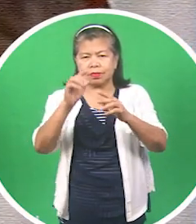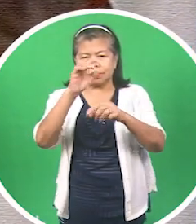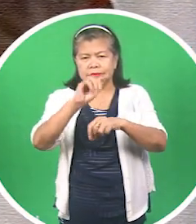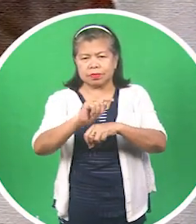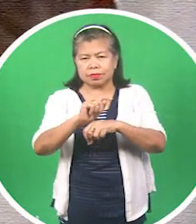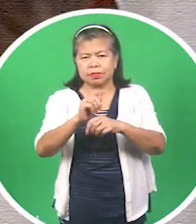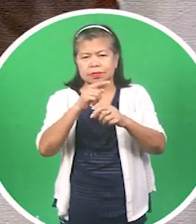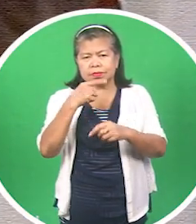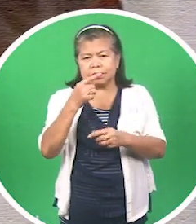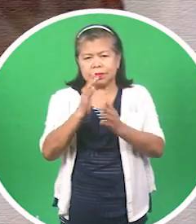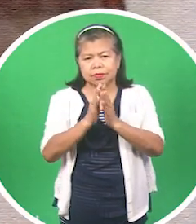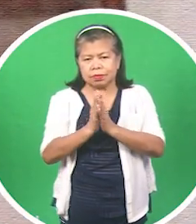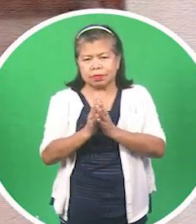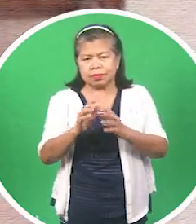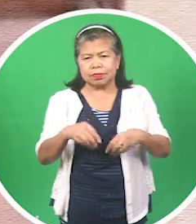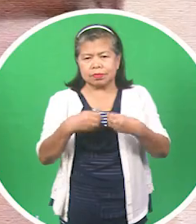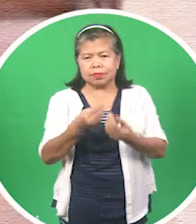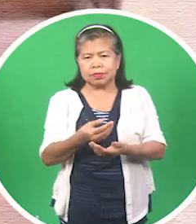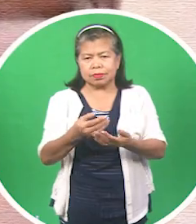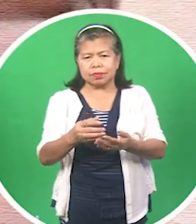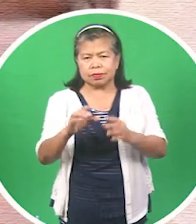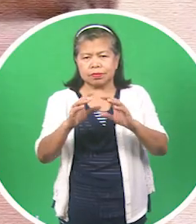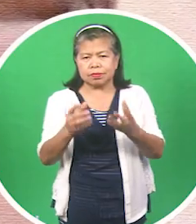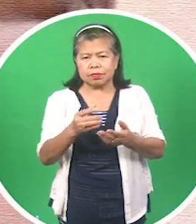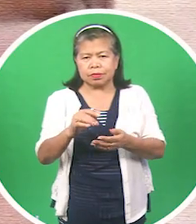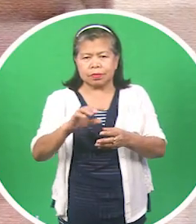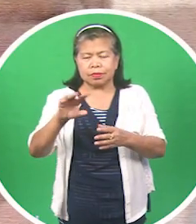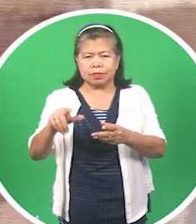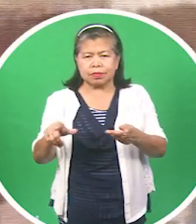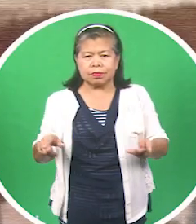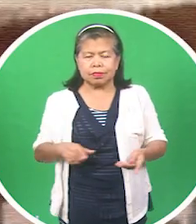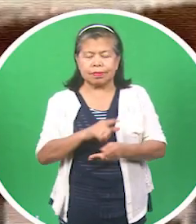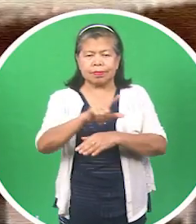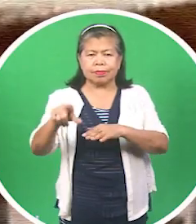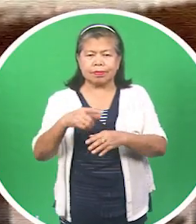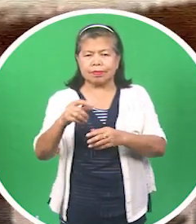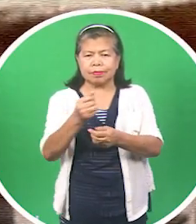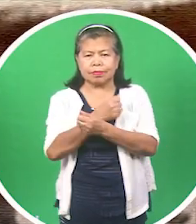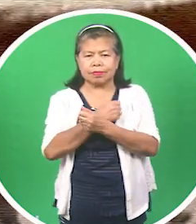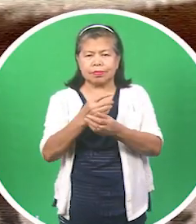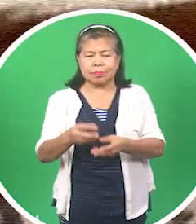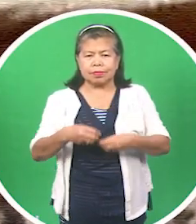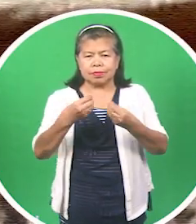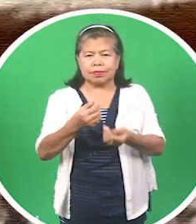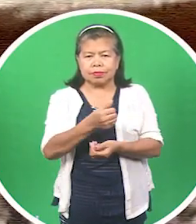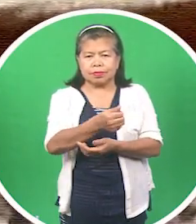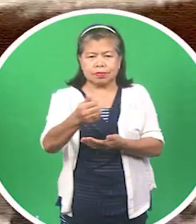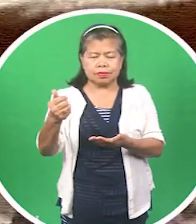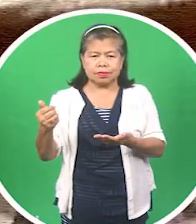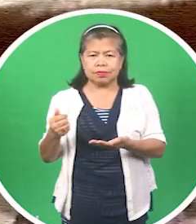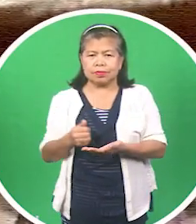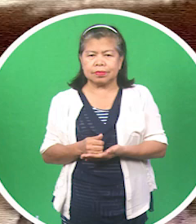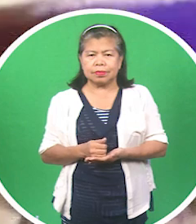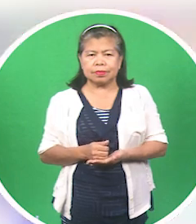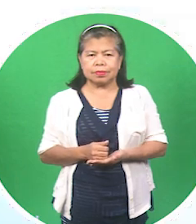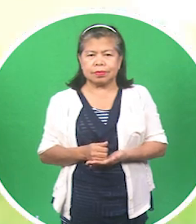temple. She said, "My heart is glad in the Lord, for he blesses those who trust in him."